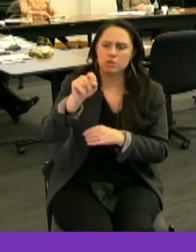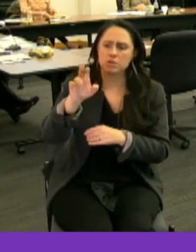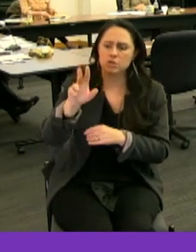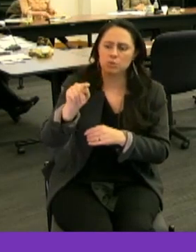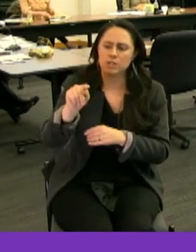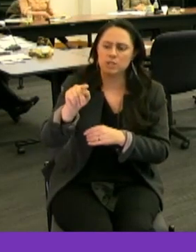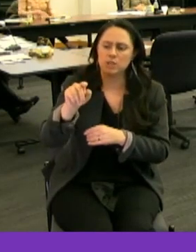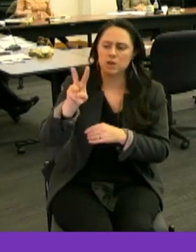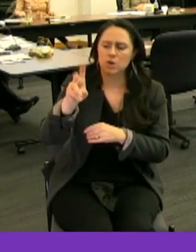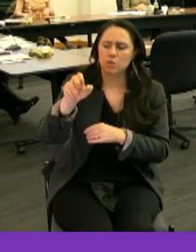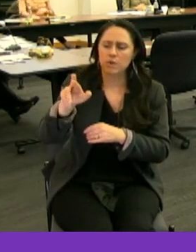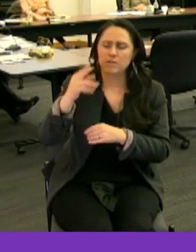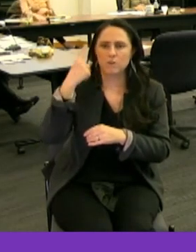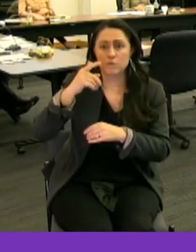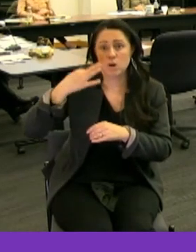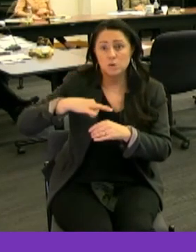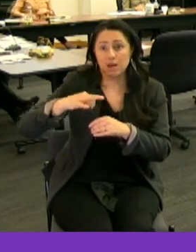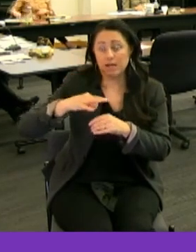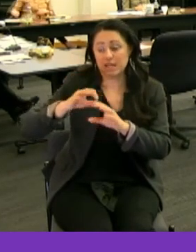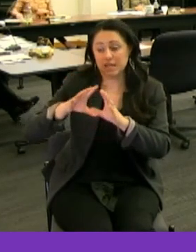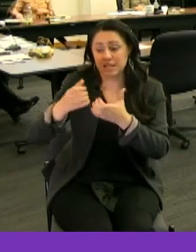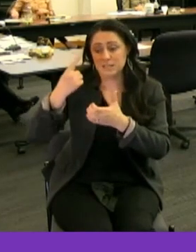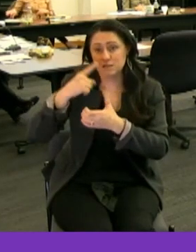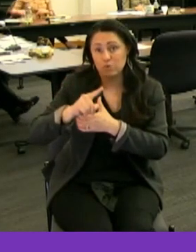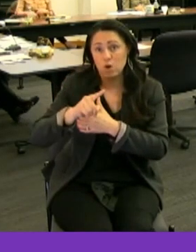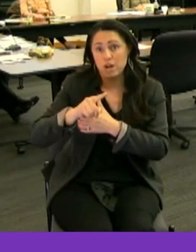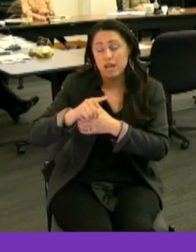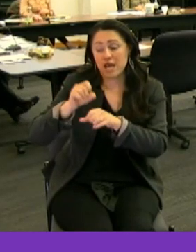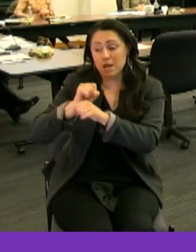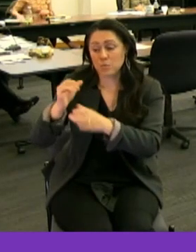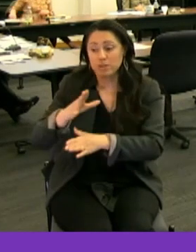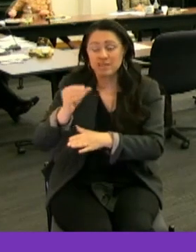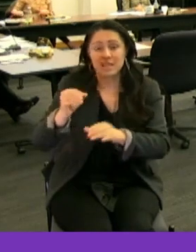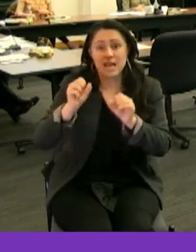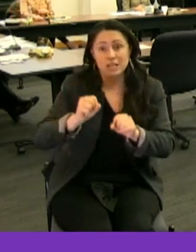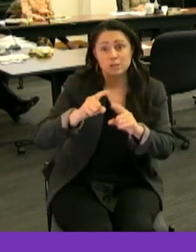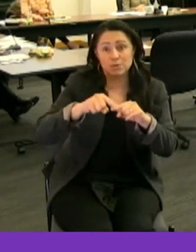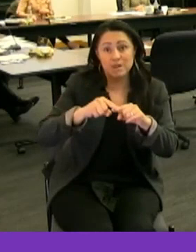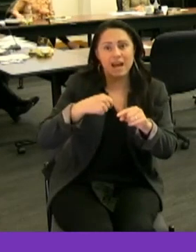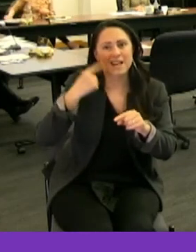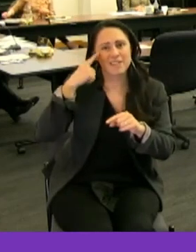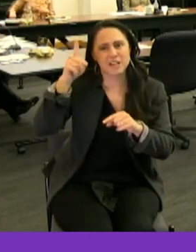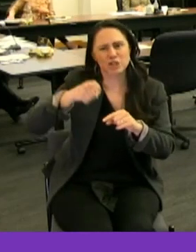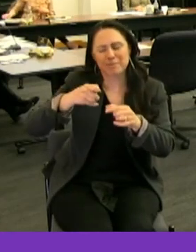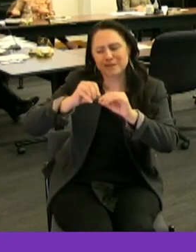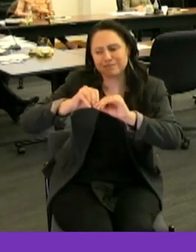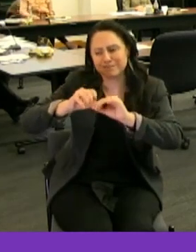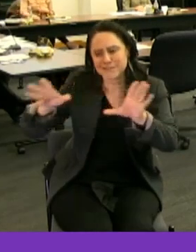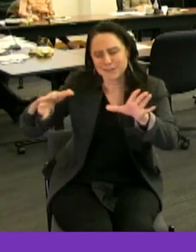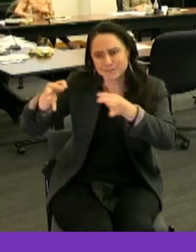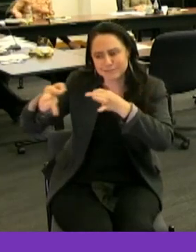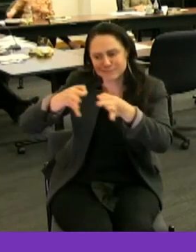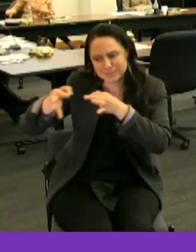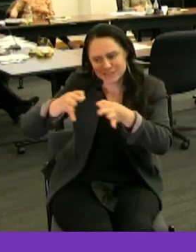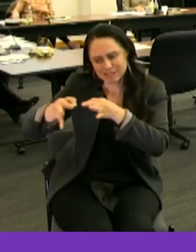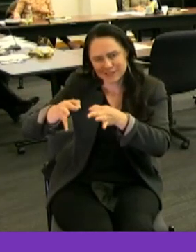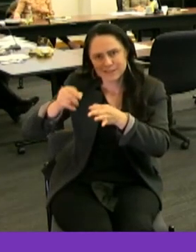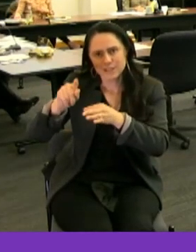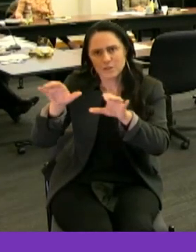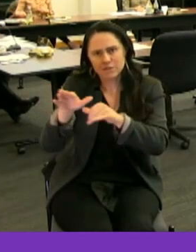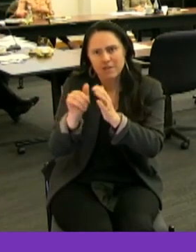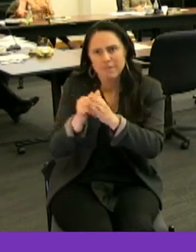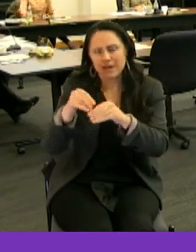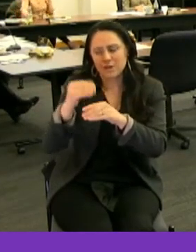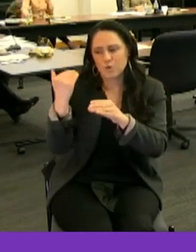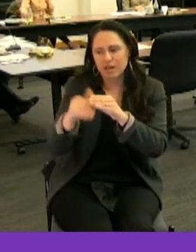waiver for credit classes for employee and eligible dependents. I think that should be spelled out, as you have done so graciously in